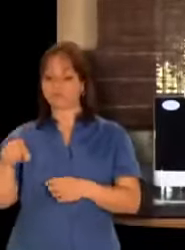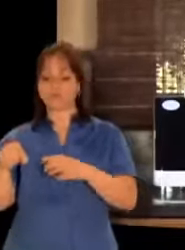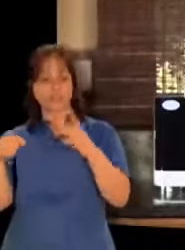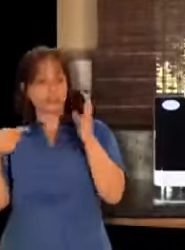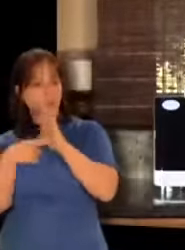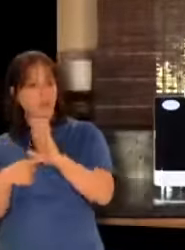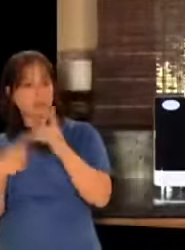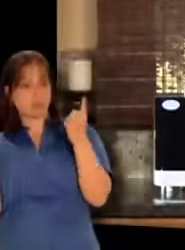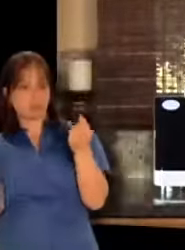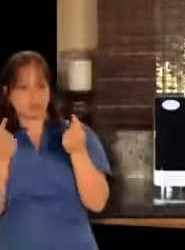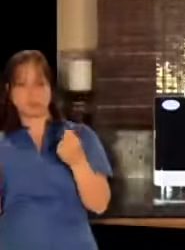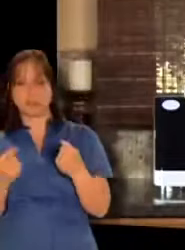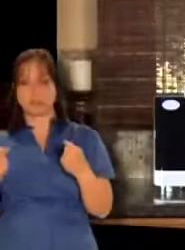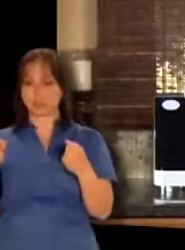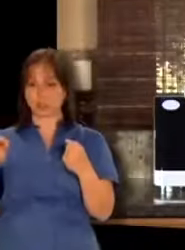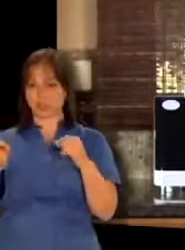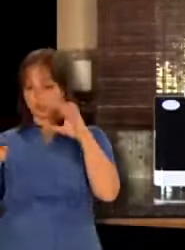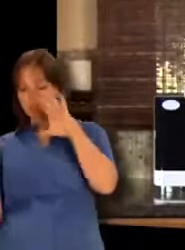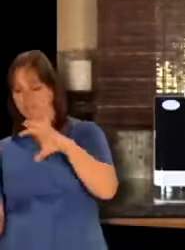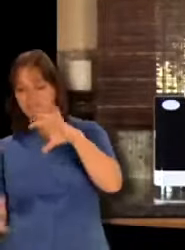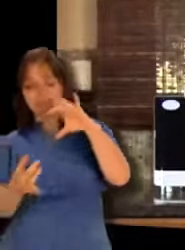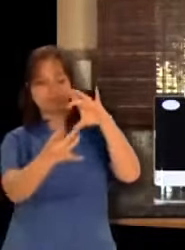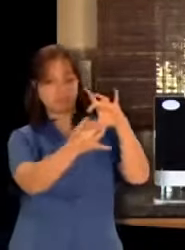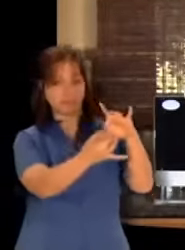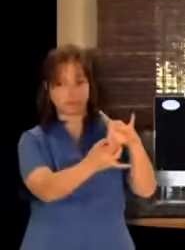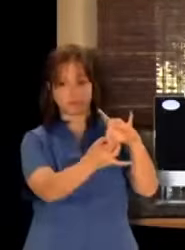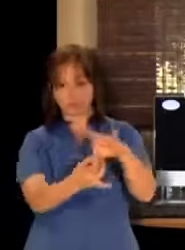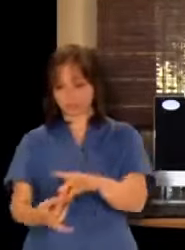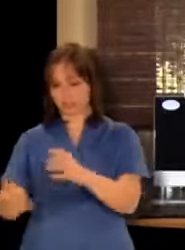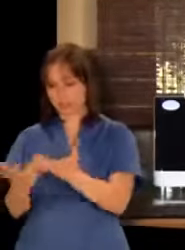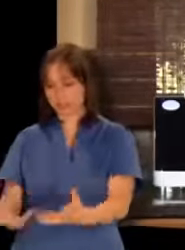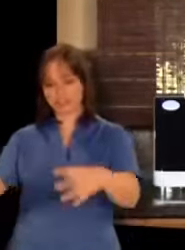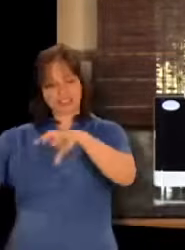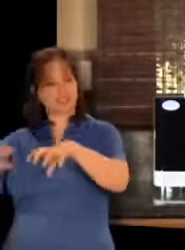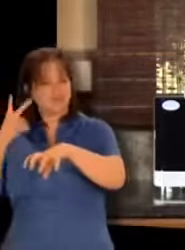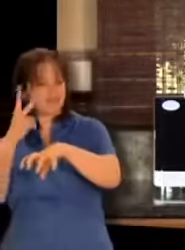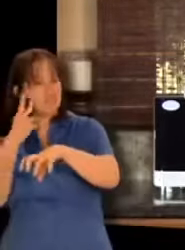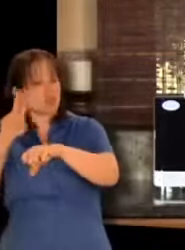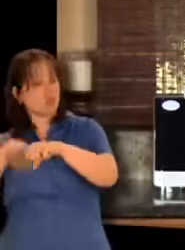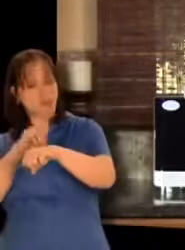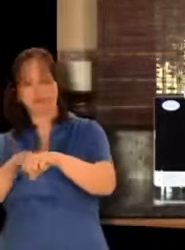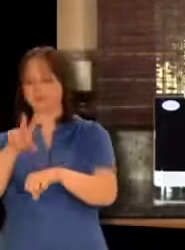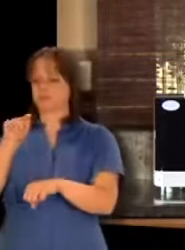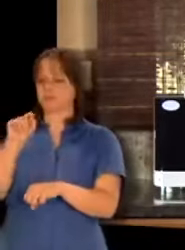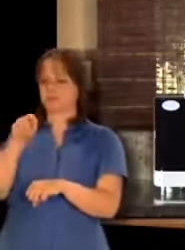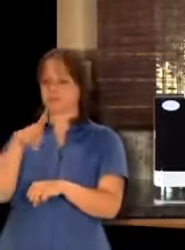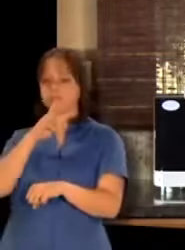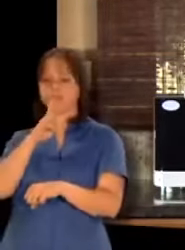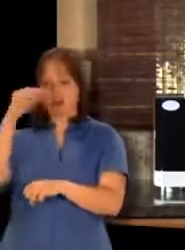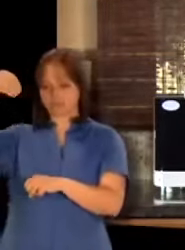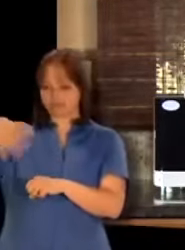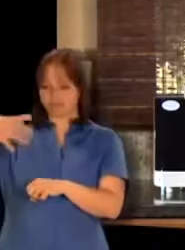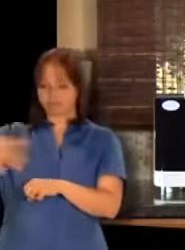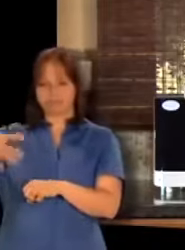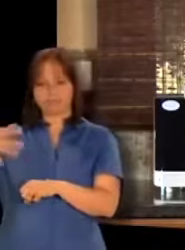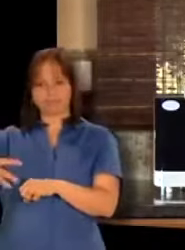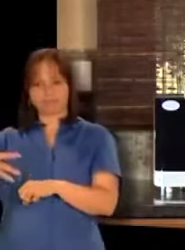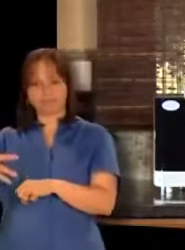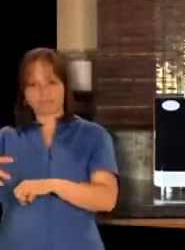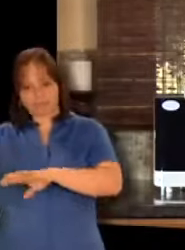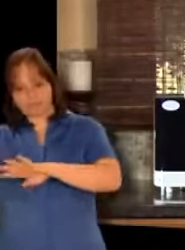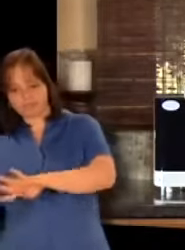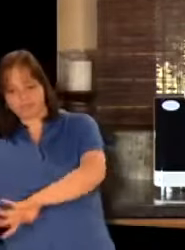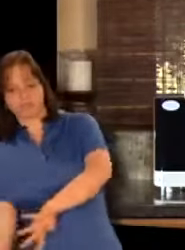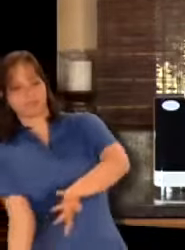do. We simply hook this up to the sink right here. As you can see, the ordinary tap water coming out of here. And by diverting the water into